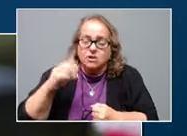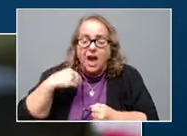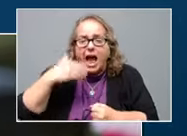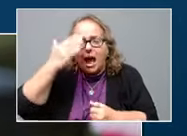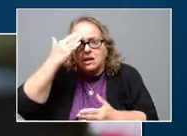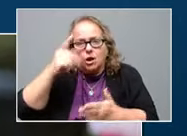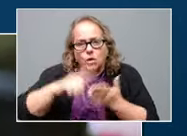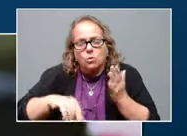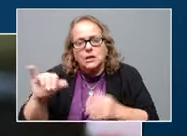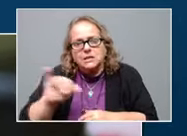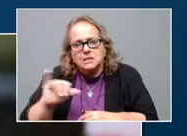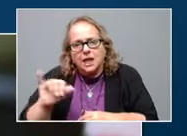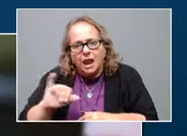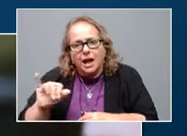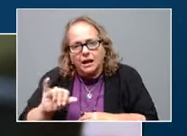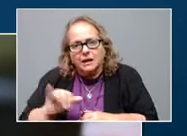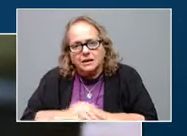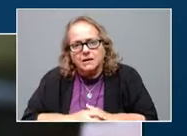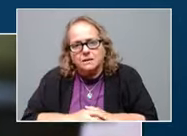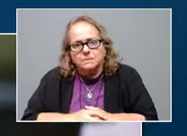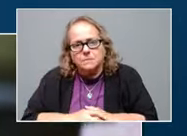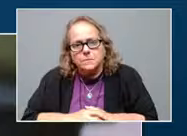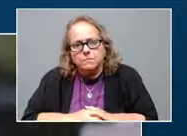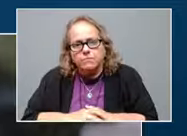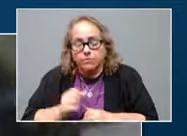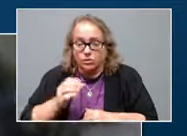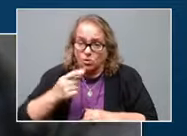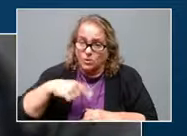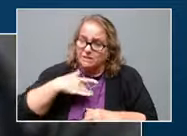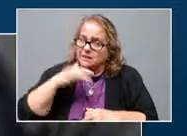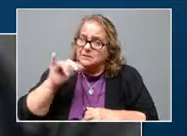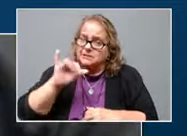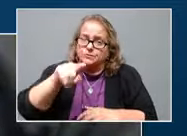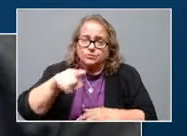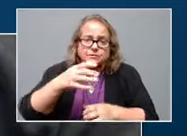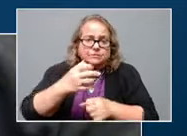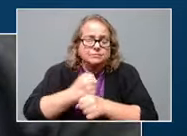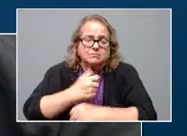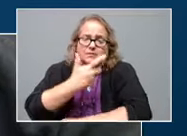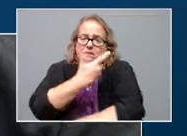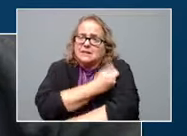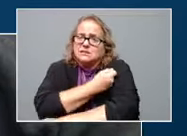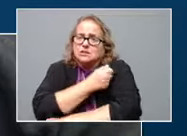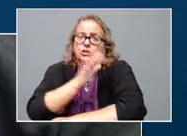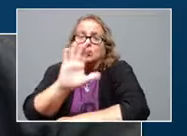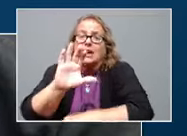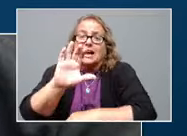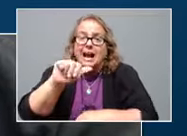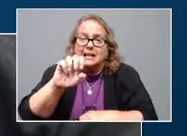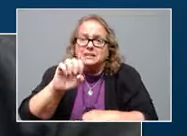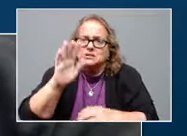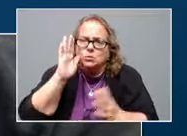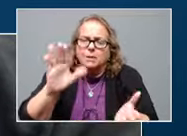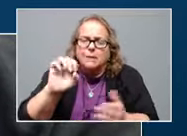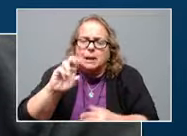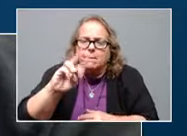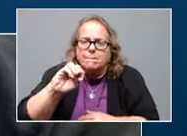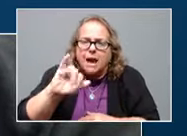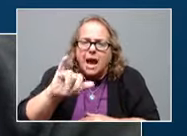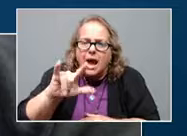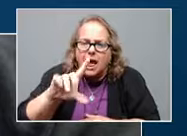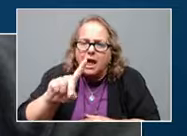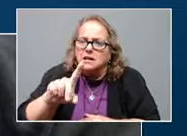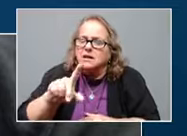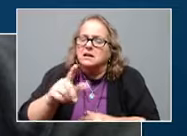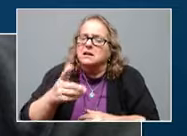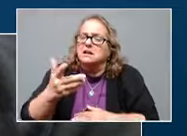So, that's why we feel like if you have the vaccine, your case is going to be milder. You can't think that this is just the flu and you're